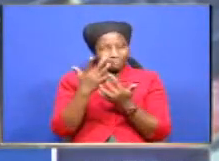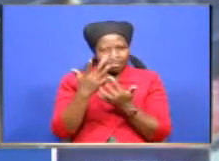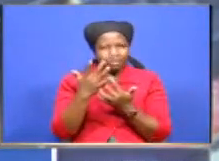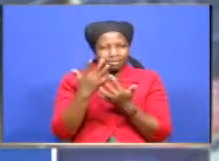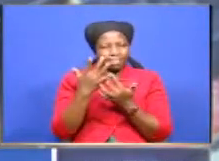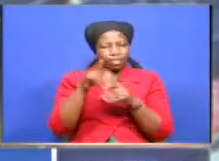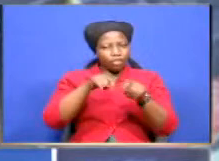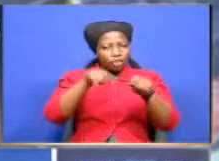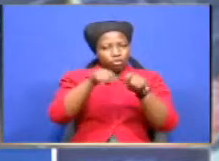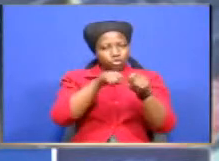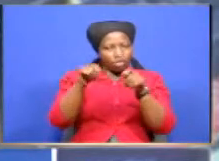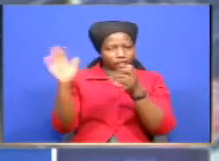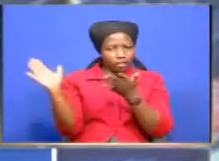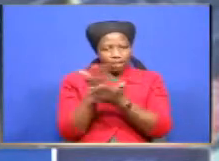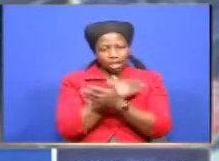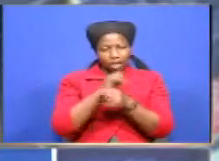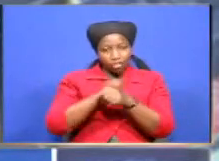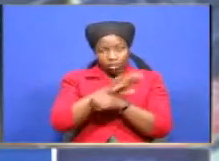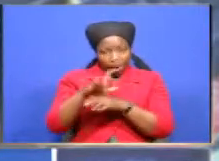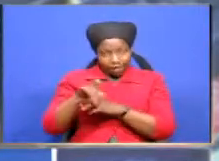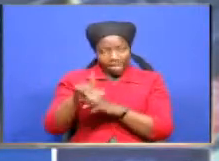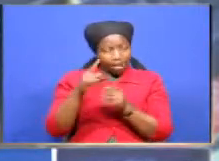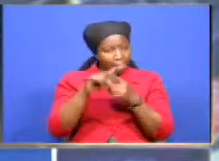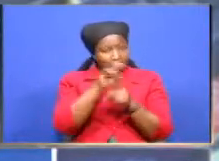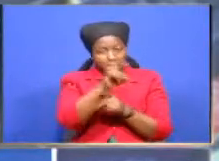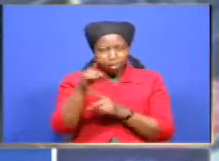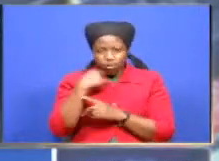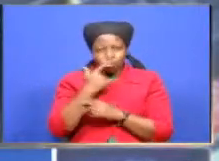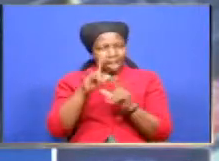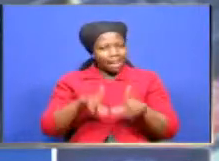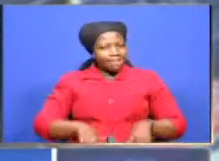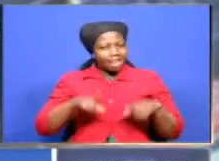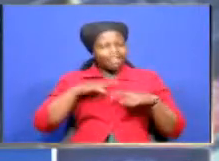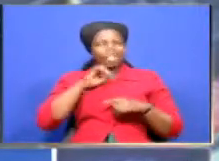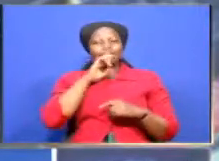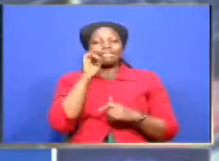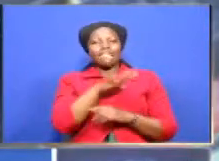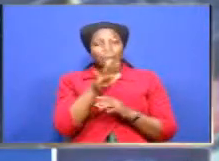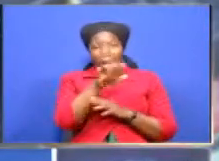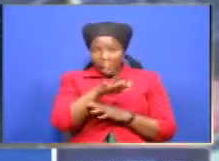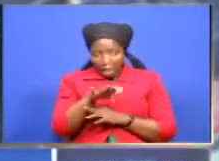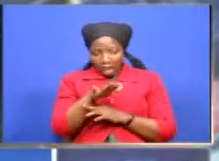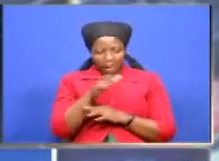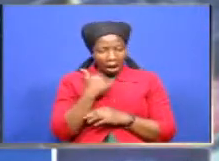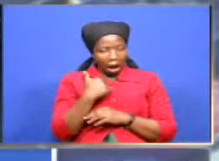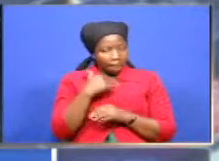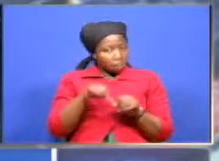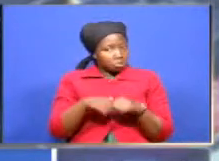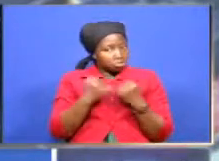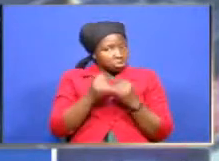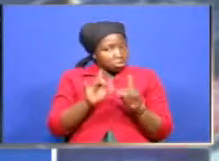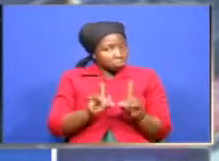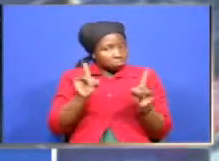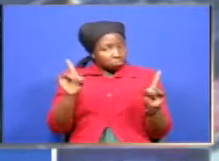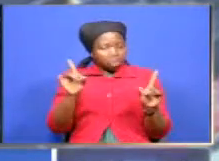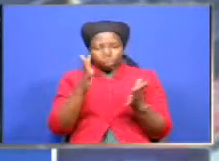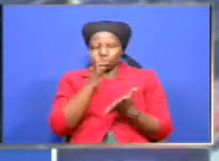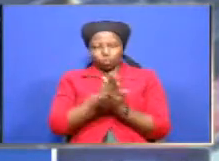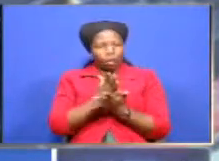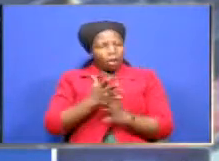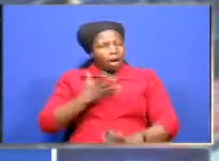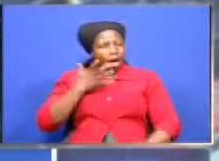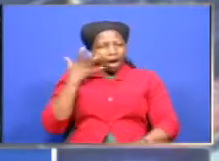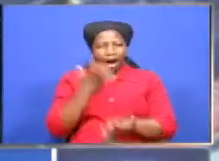spread of COVID-19. But for those living in informal settlements, practicing social distance is proving to be a